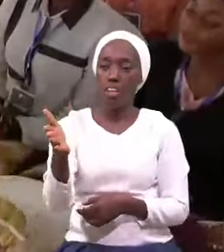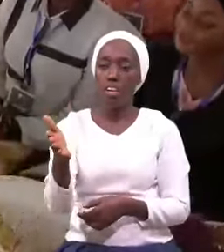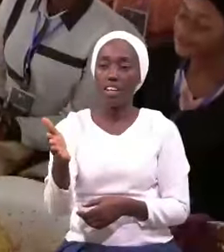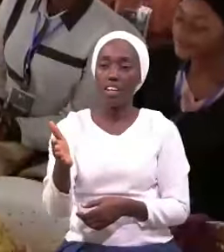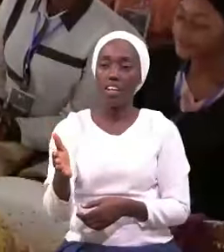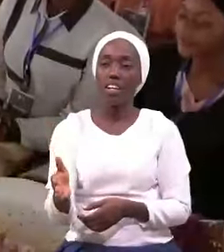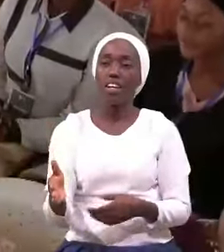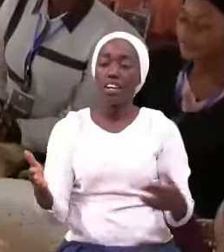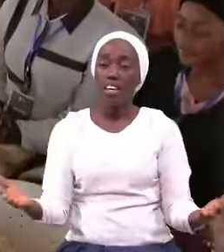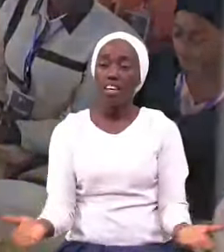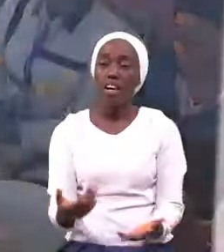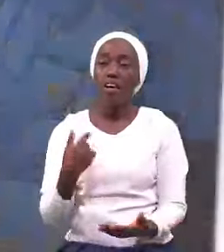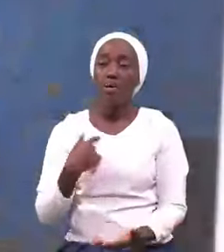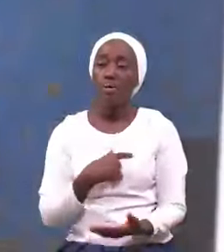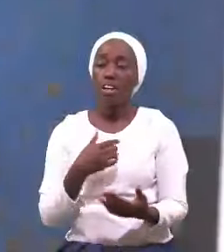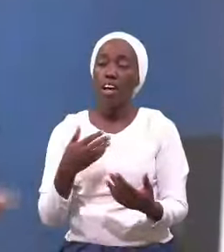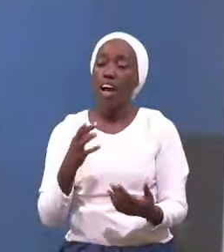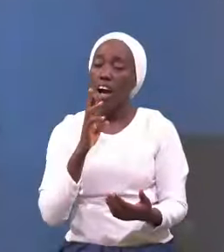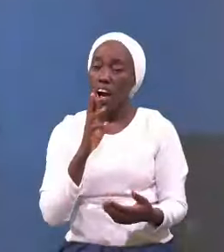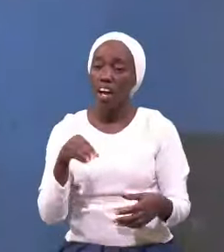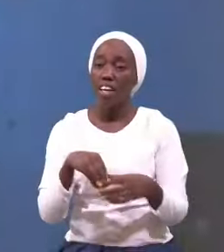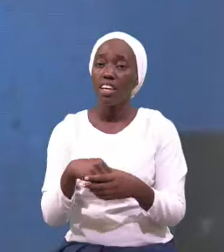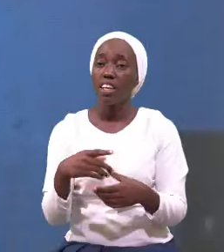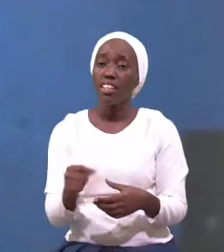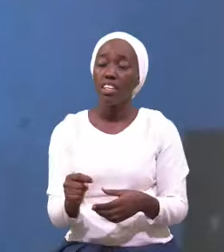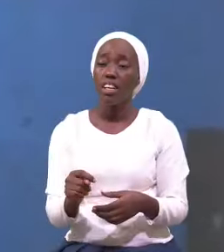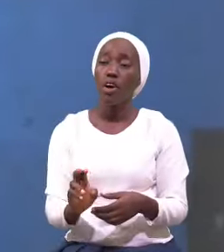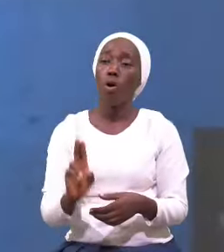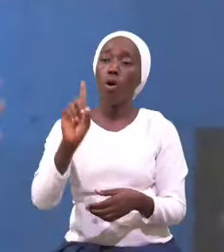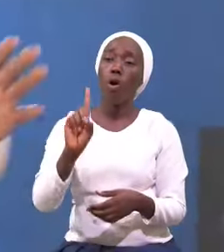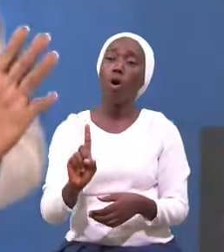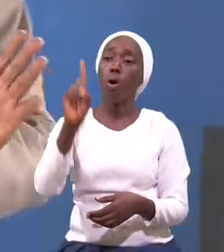Here we are in the upper room in Jerusalem.